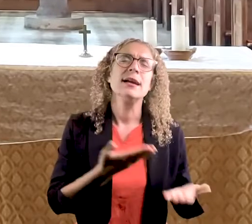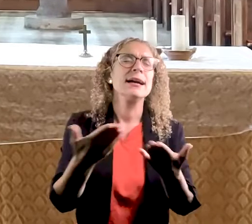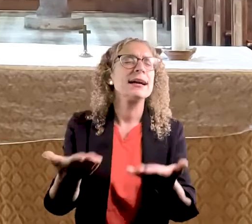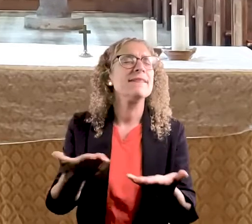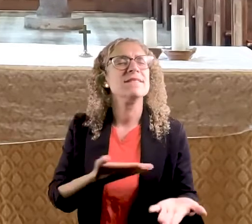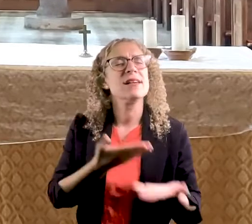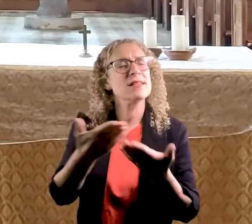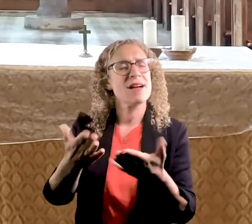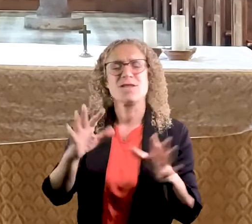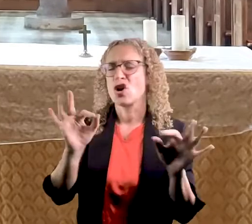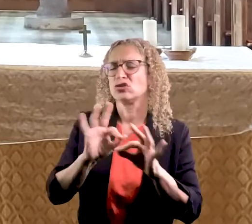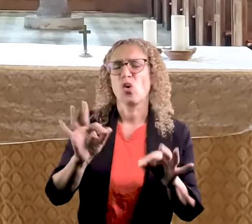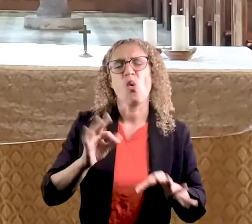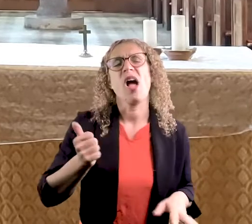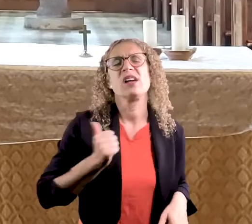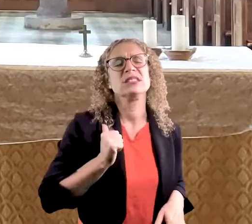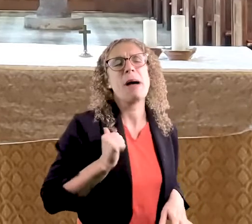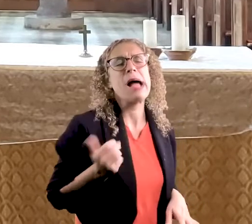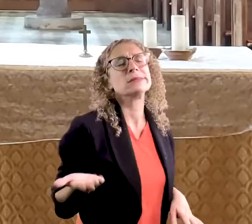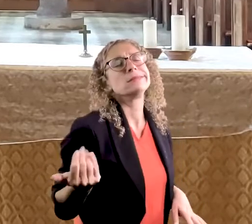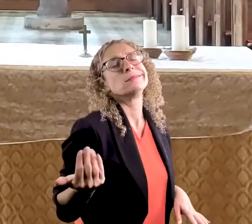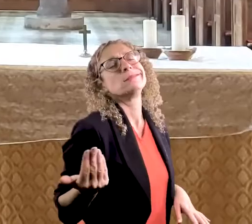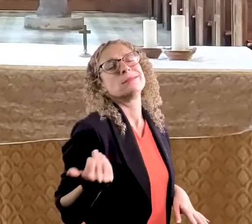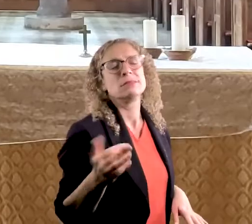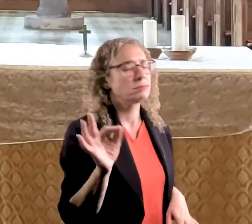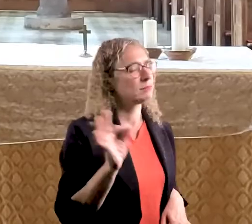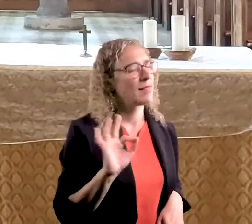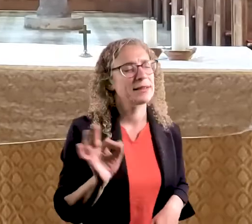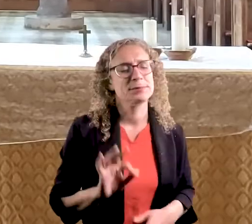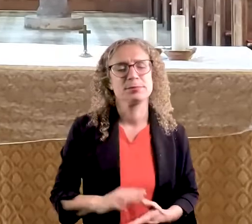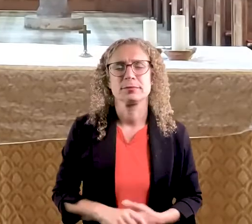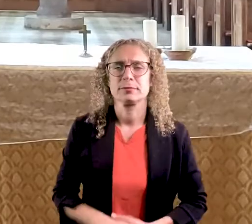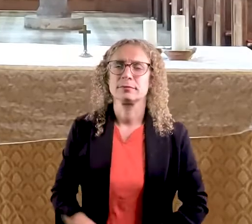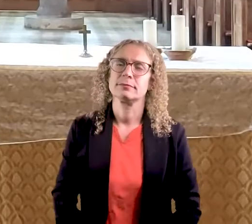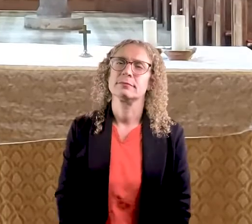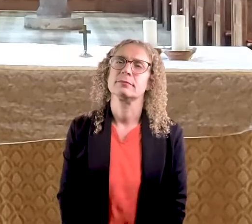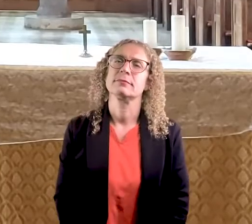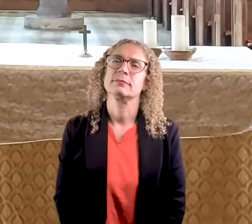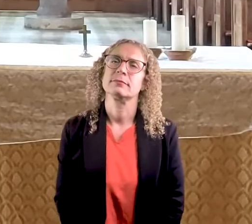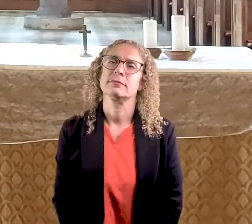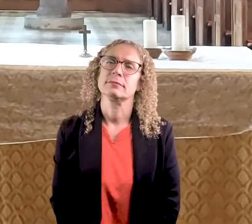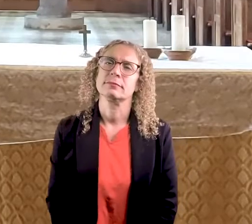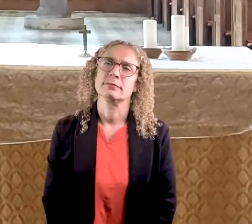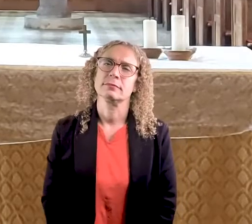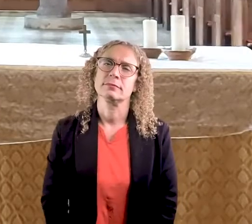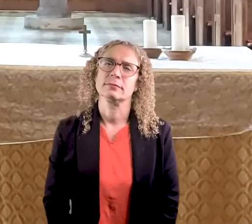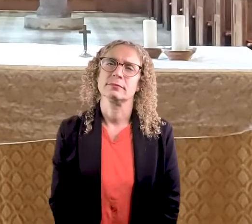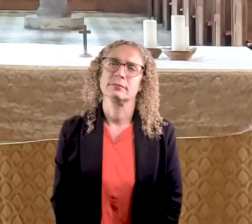Giving without expectation of any return.